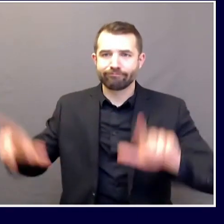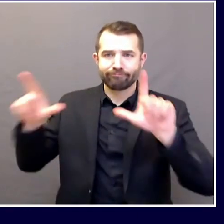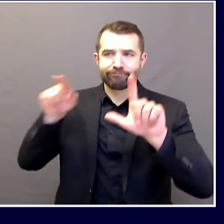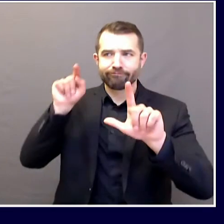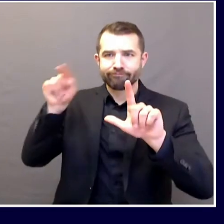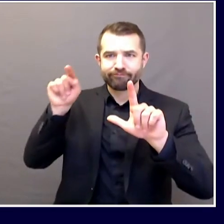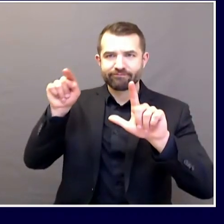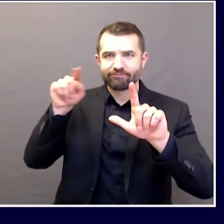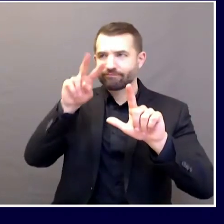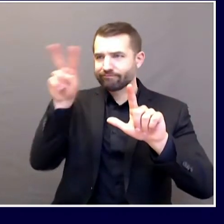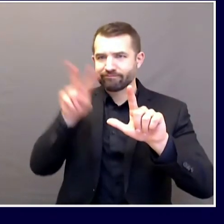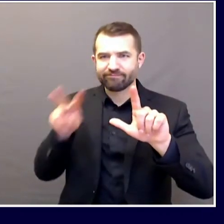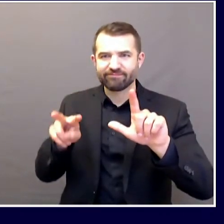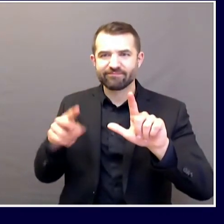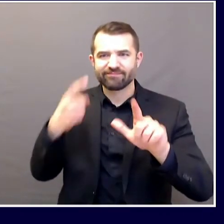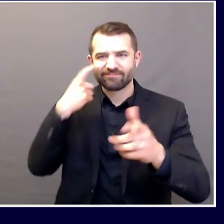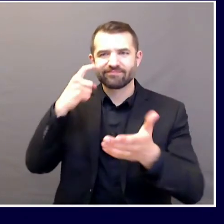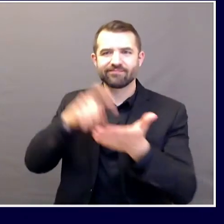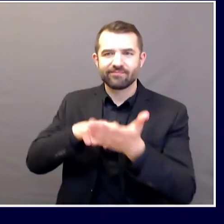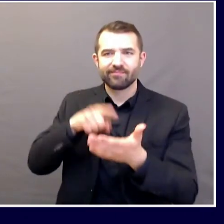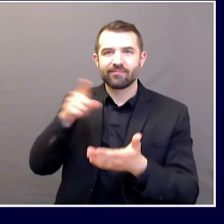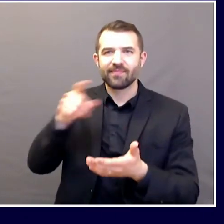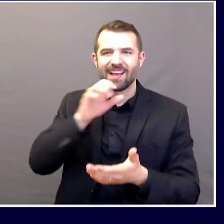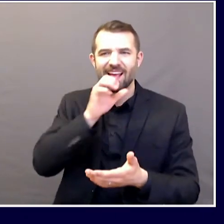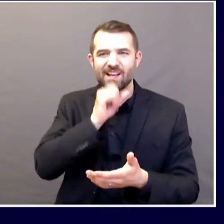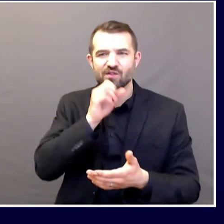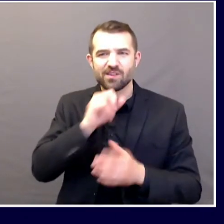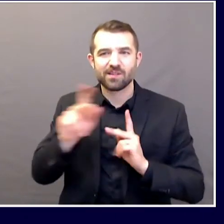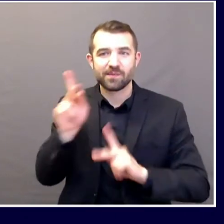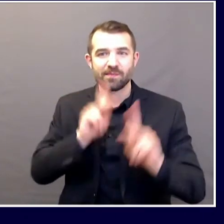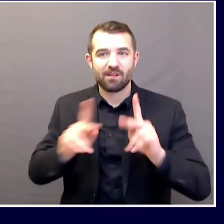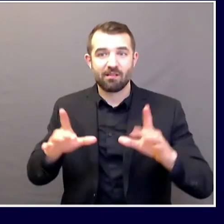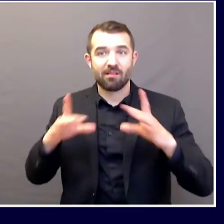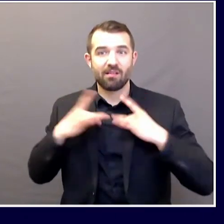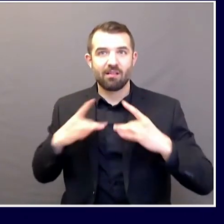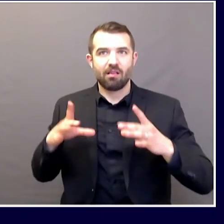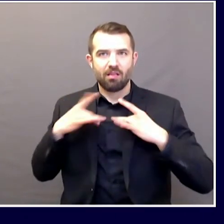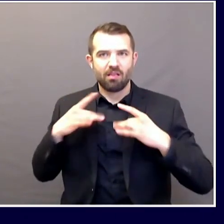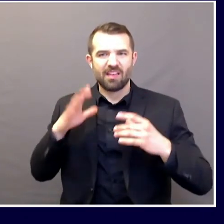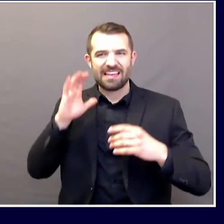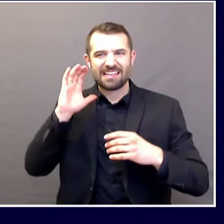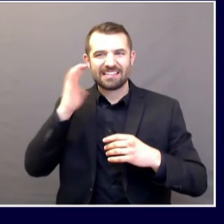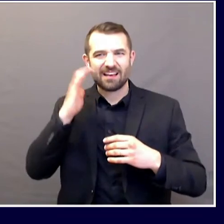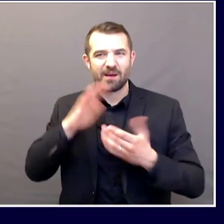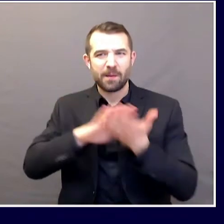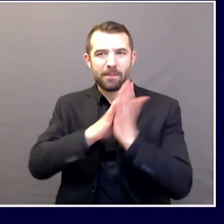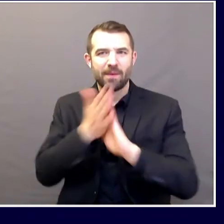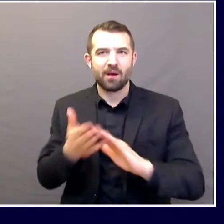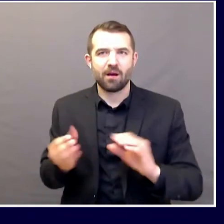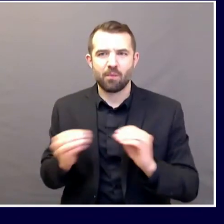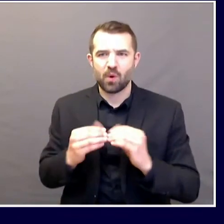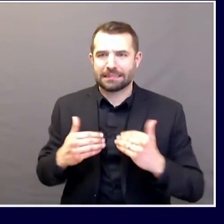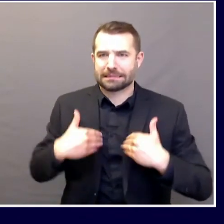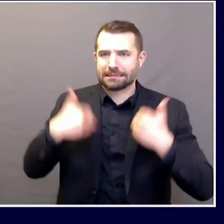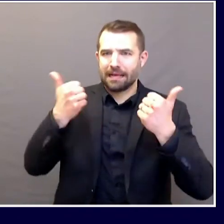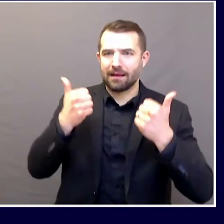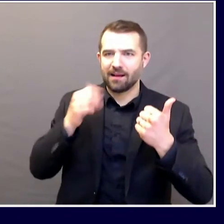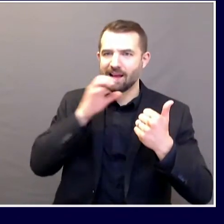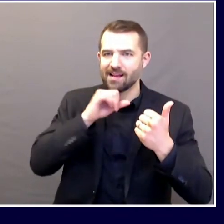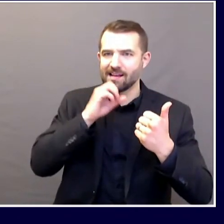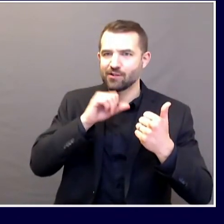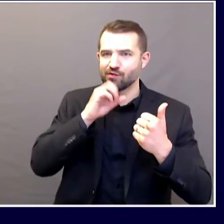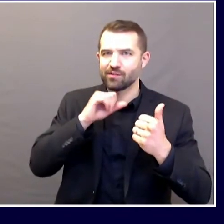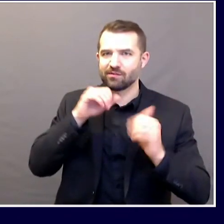20s. Any idea why that might be happening? And I would imagine there's some concern there. Yep, there is concern. Indeed, just